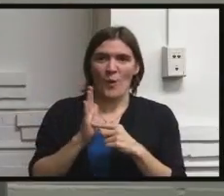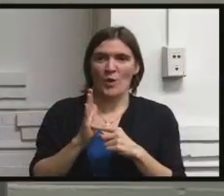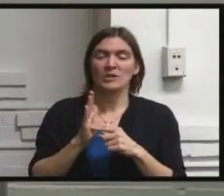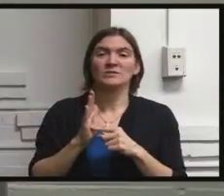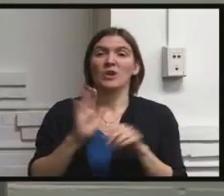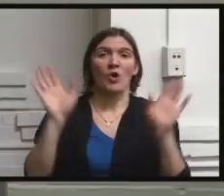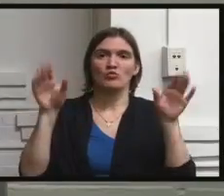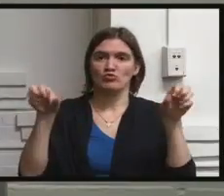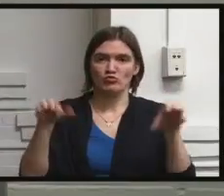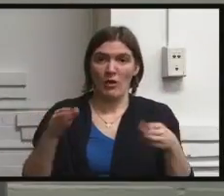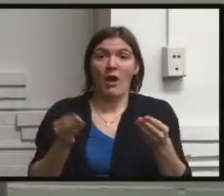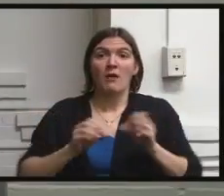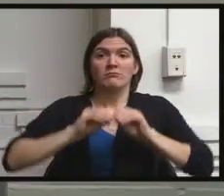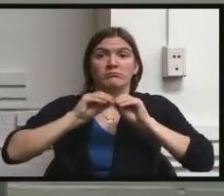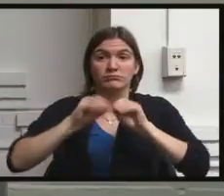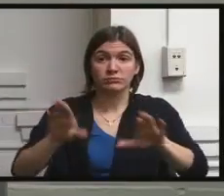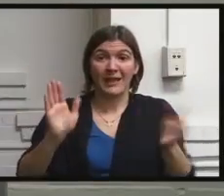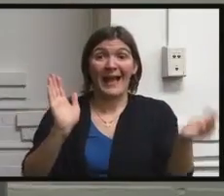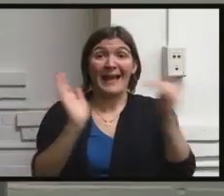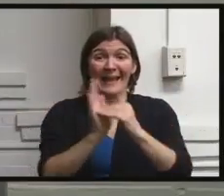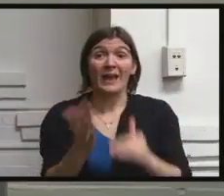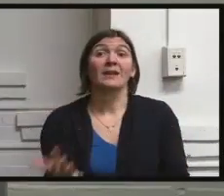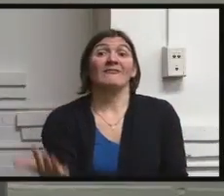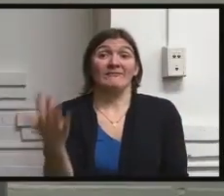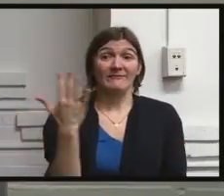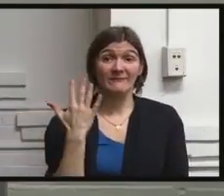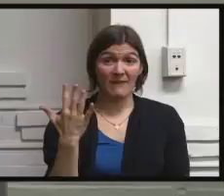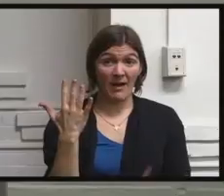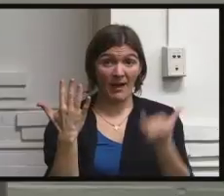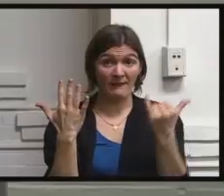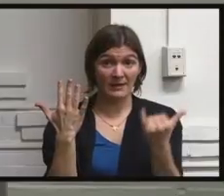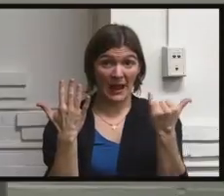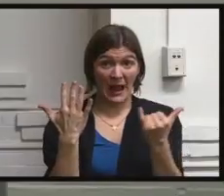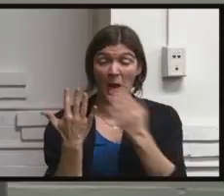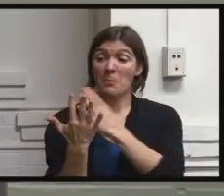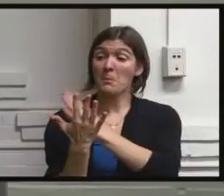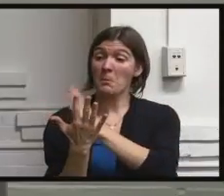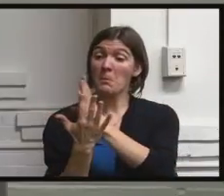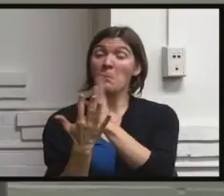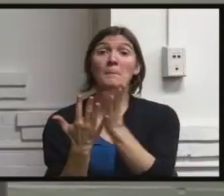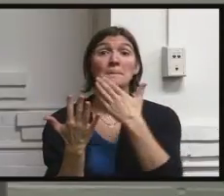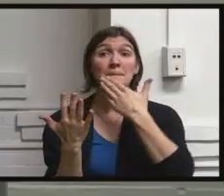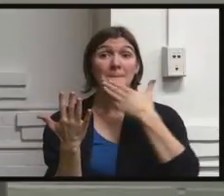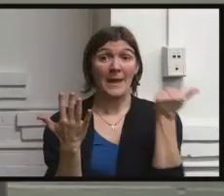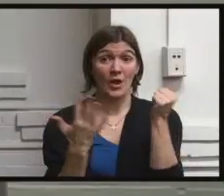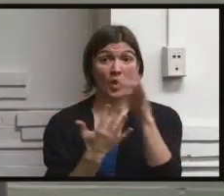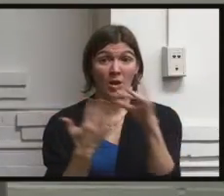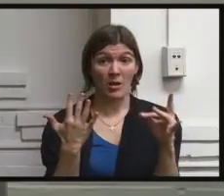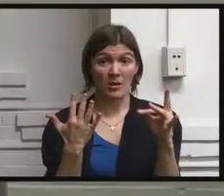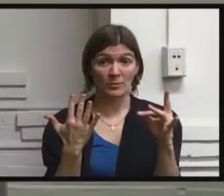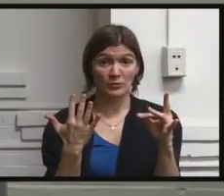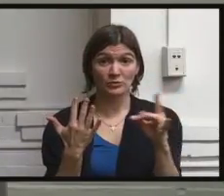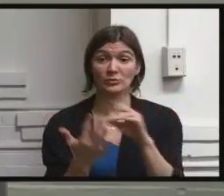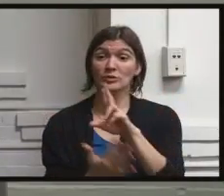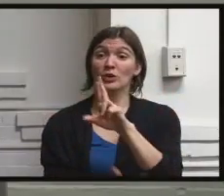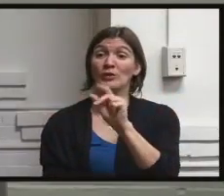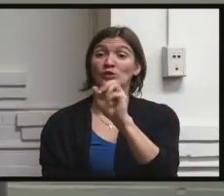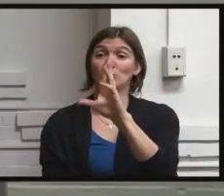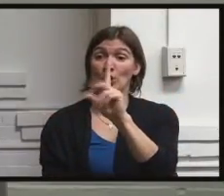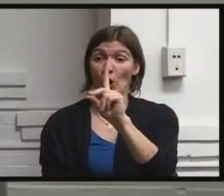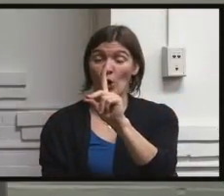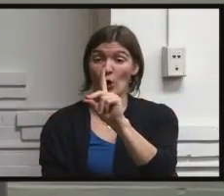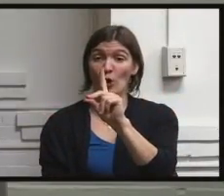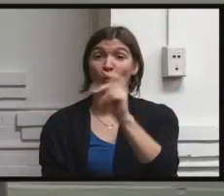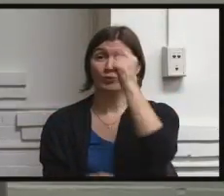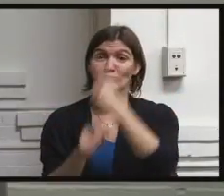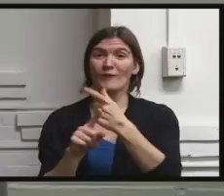So we received five bids this time, so this was successful. Renault Brothers from Vernon,